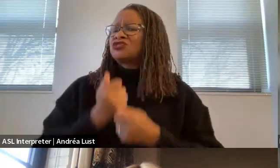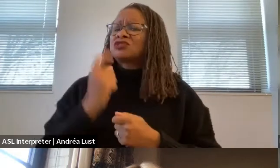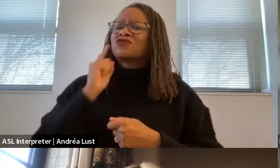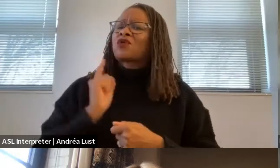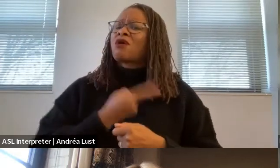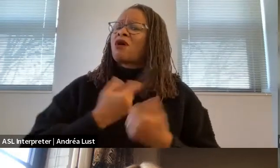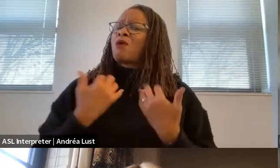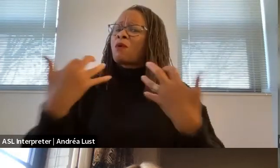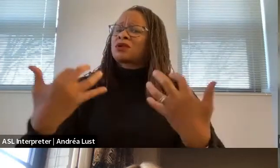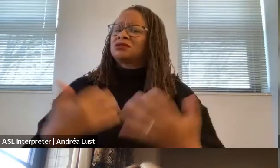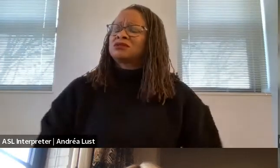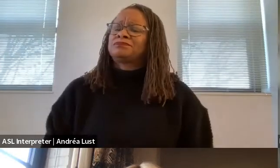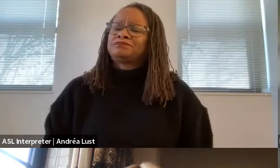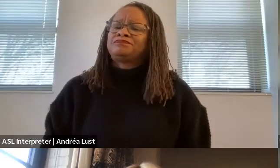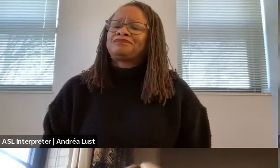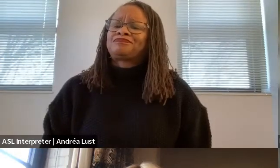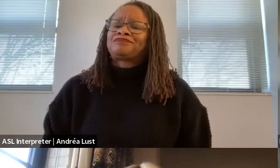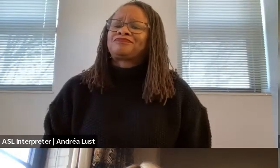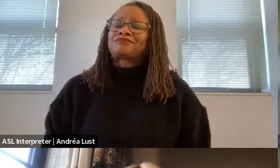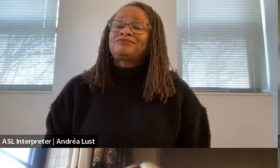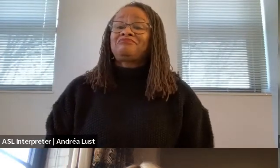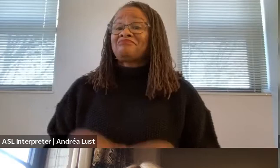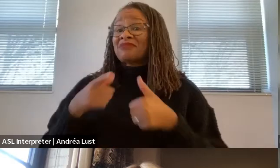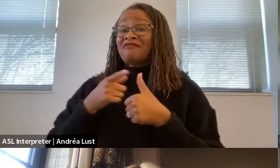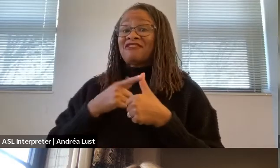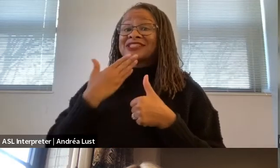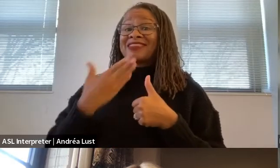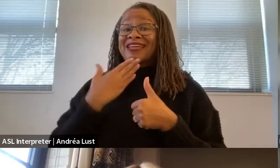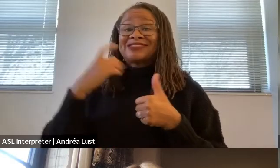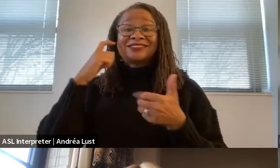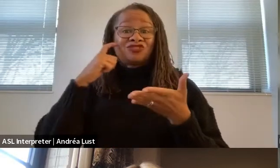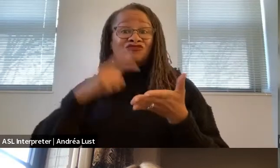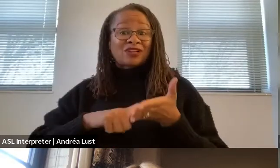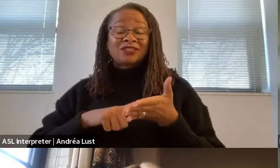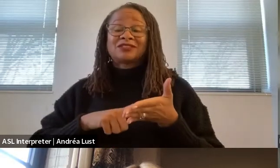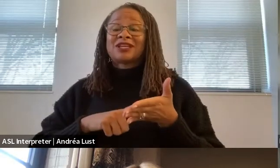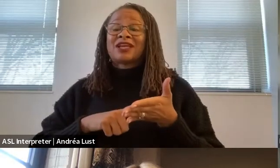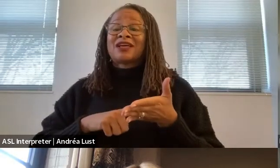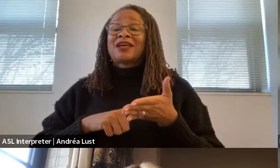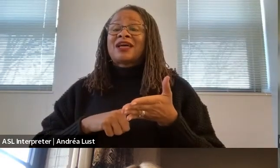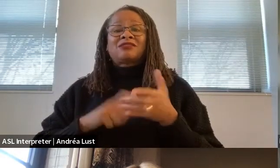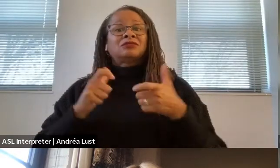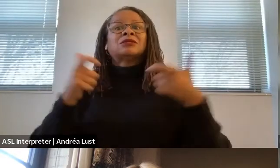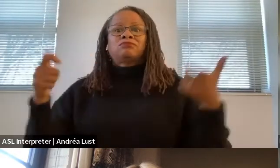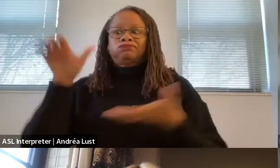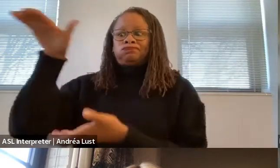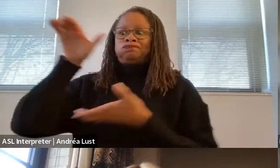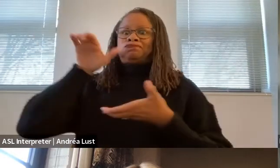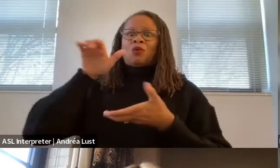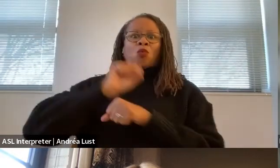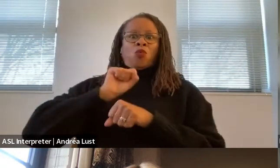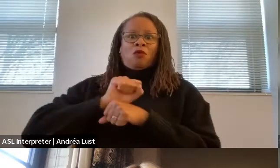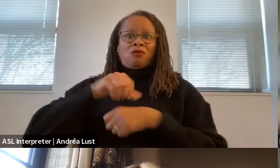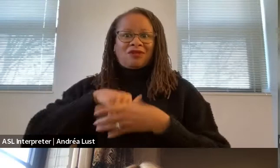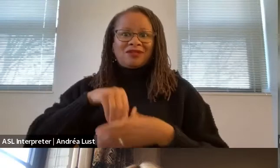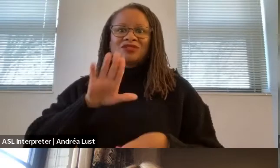audience. Well, thanks for acknowledging the massive amount of work that went into it, because I can